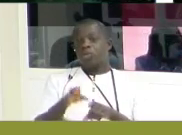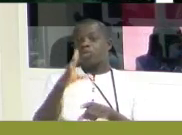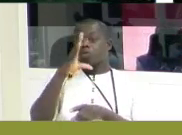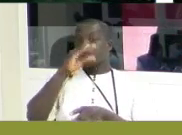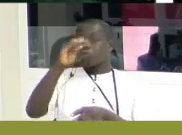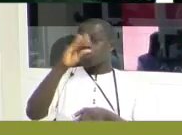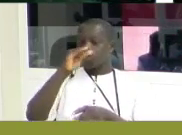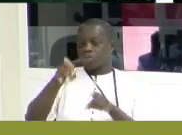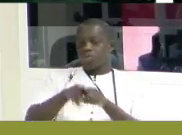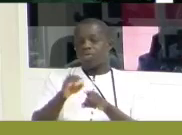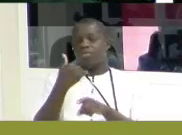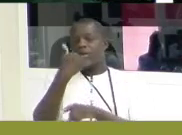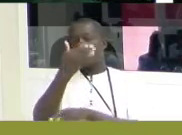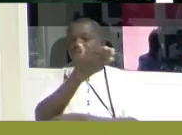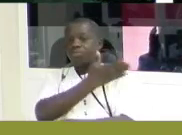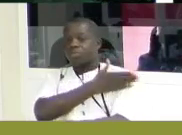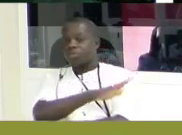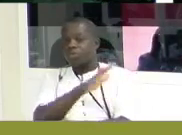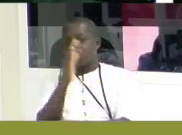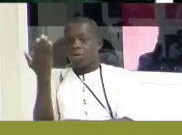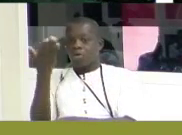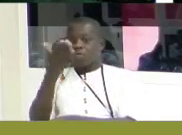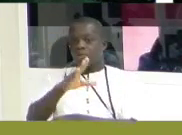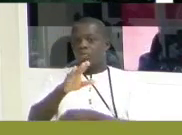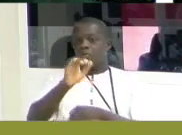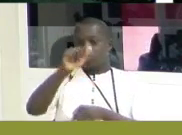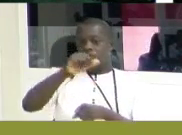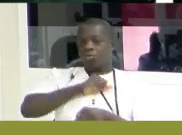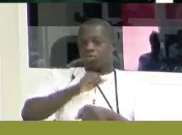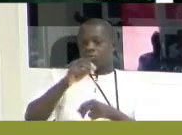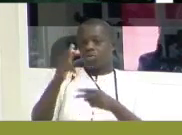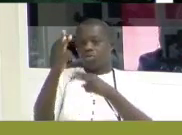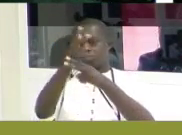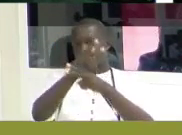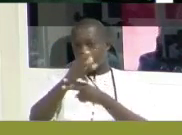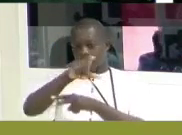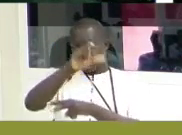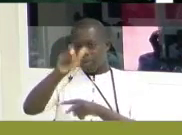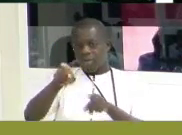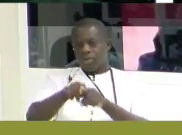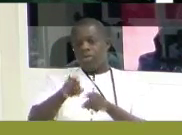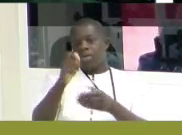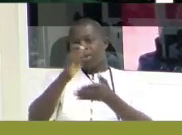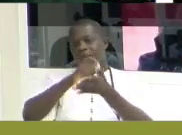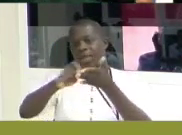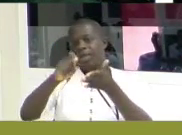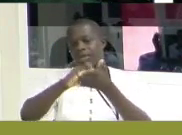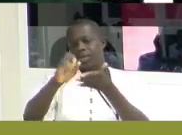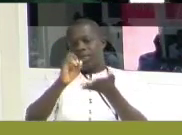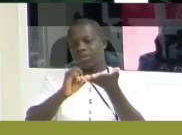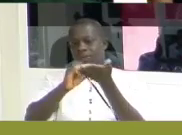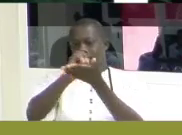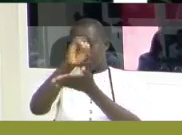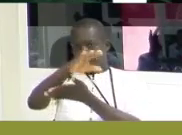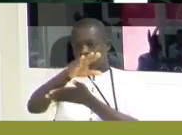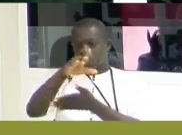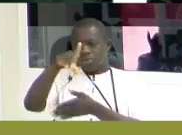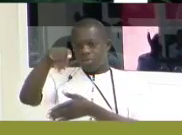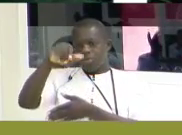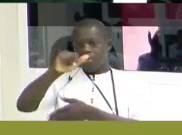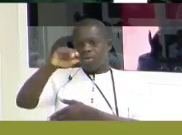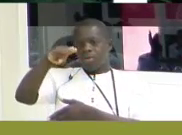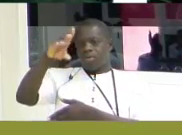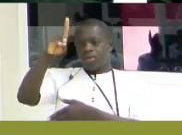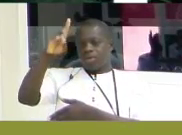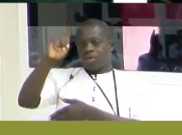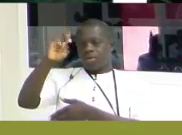supervisor, at the Point, to actually write a rejoinder to Panderi. Can you tell us why you found the need to do